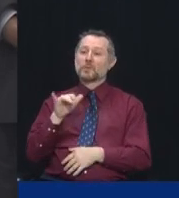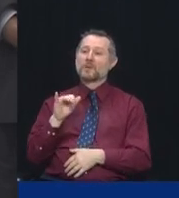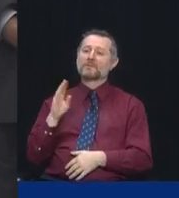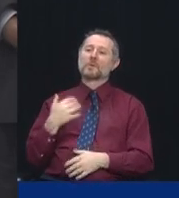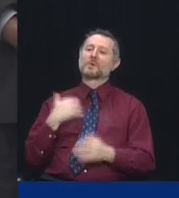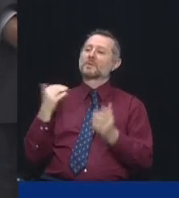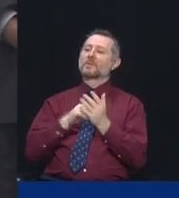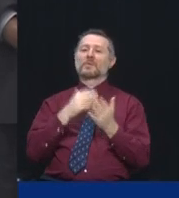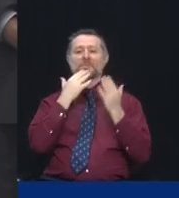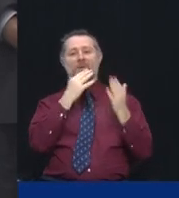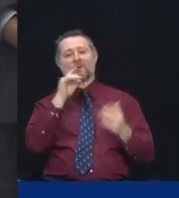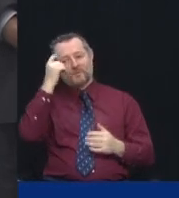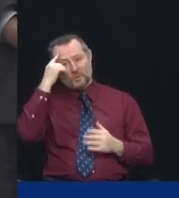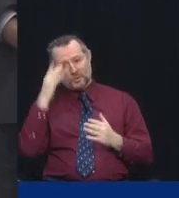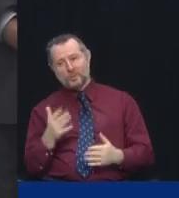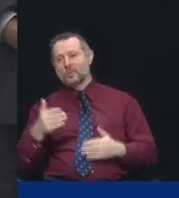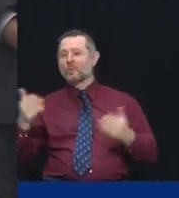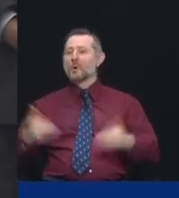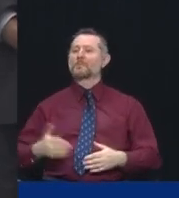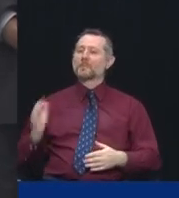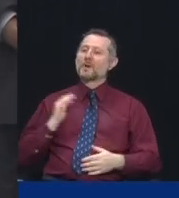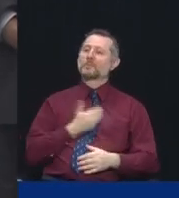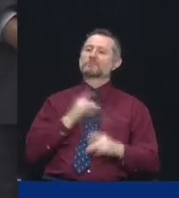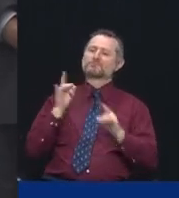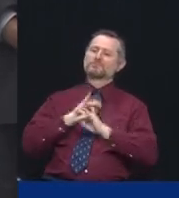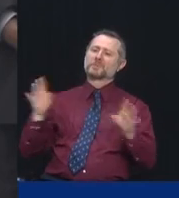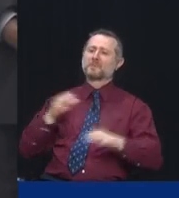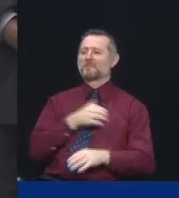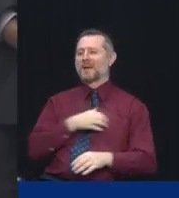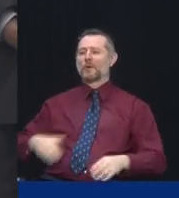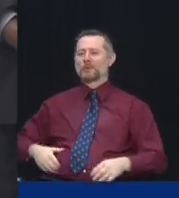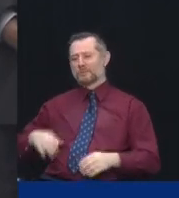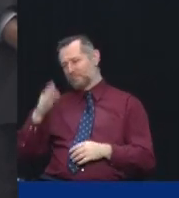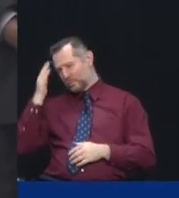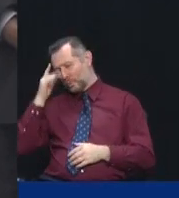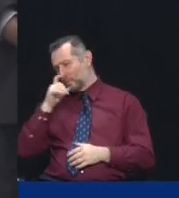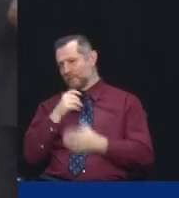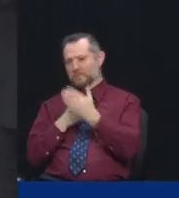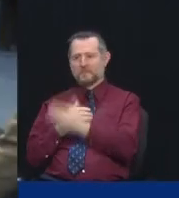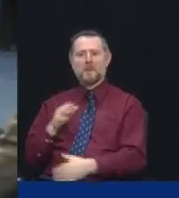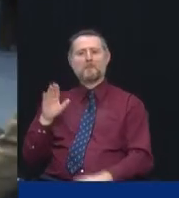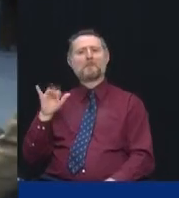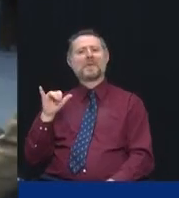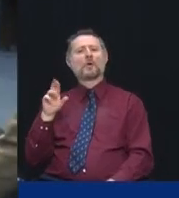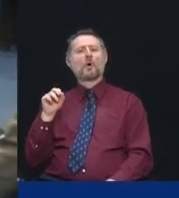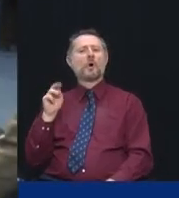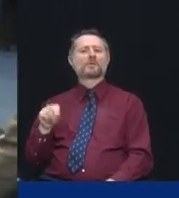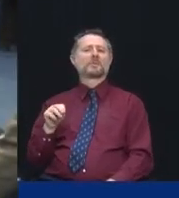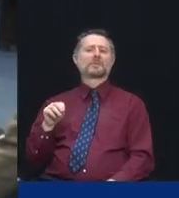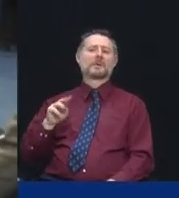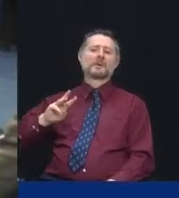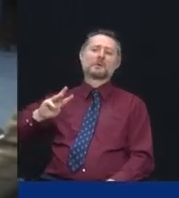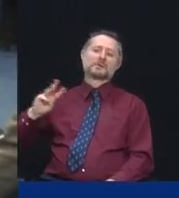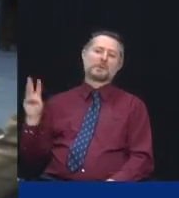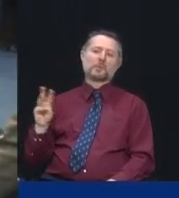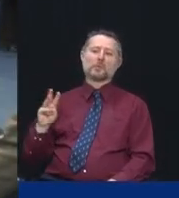and welcome to the podium. Our great mayor, you all know him well. He's none other than Byron W. Brown. Mr. Mayor.